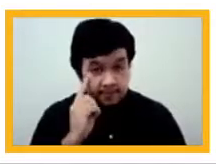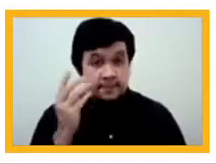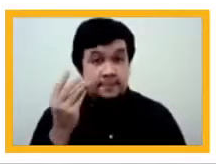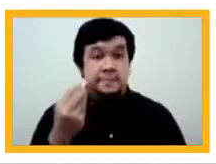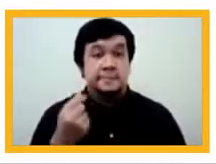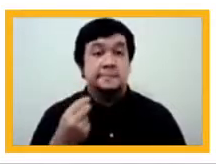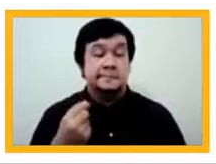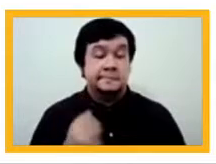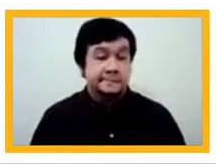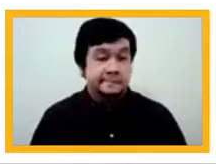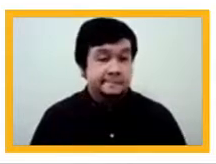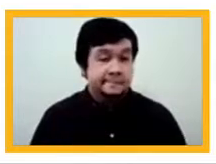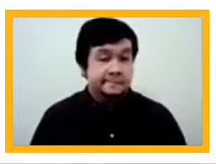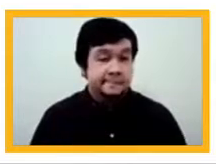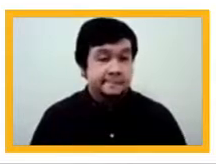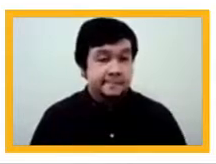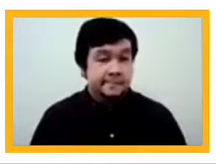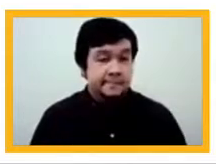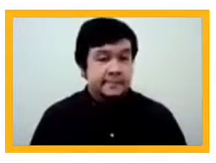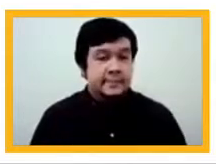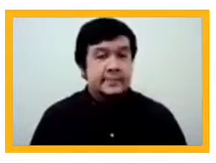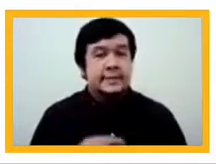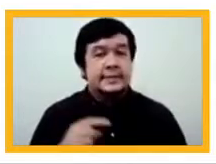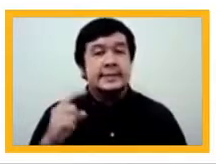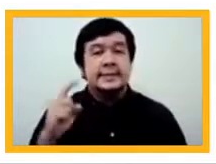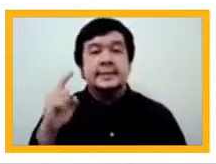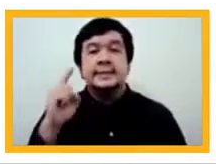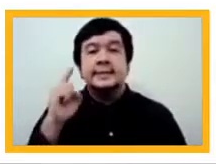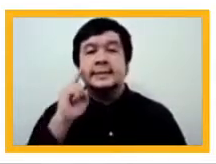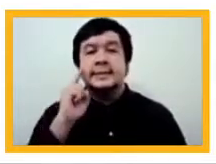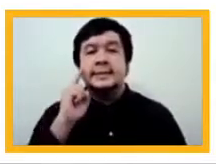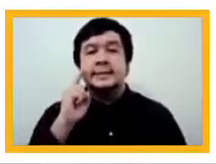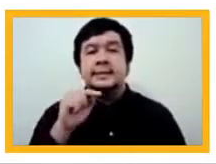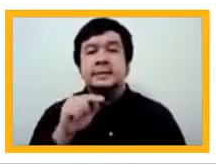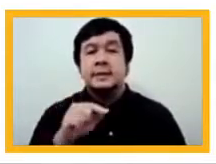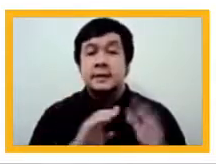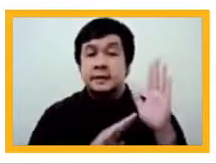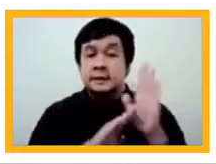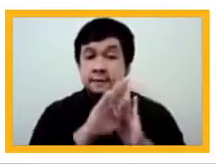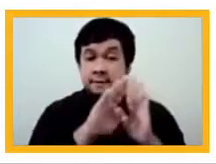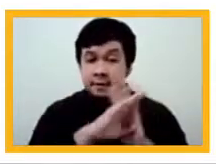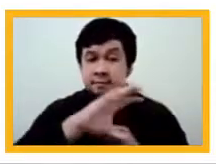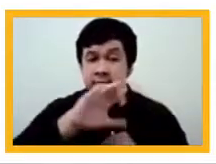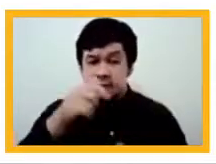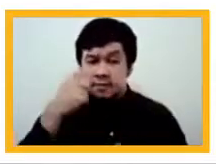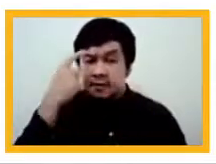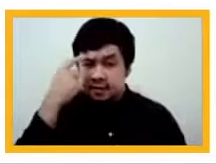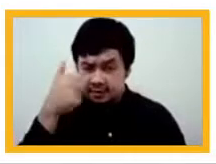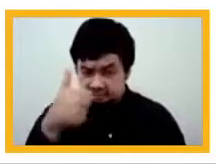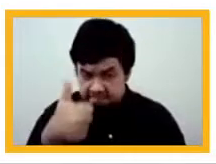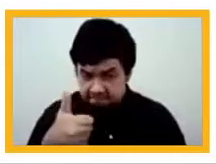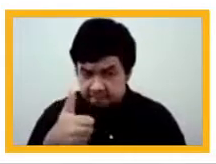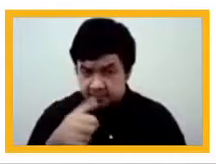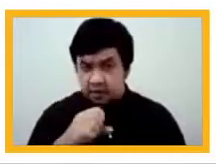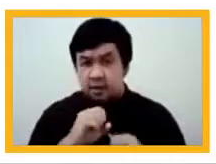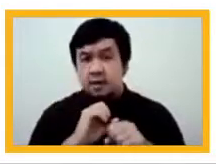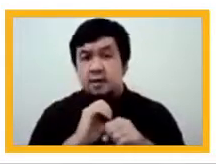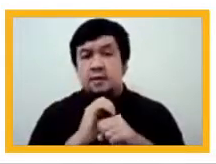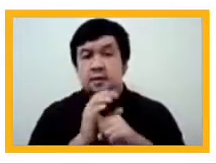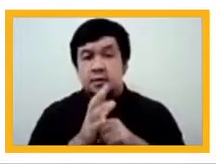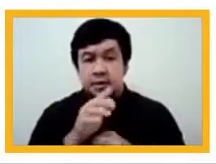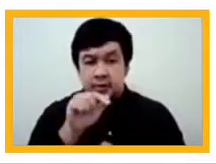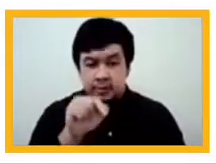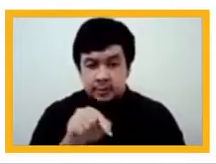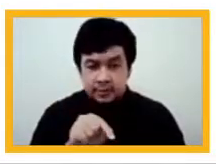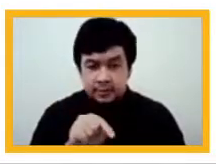we need to, developing country also needed to develop a new curriculum